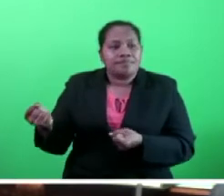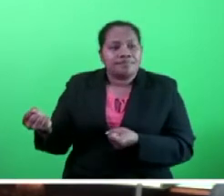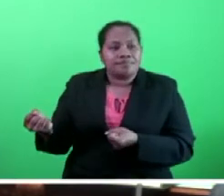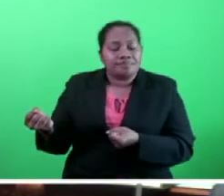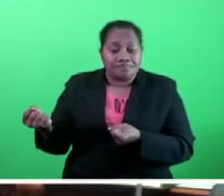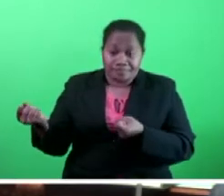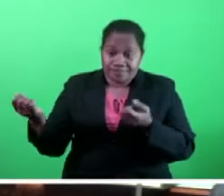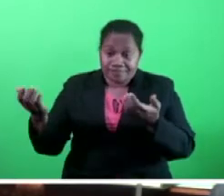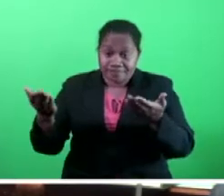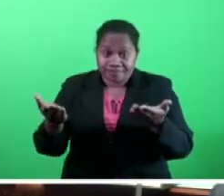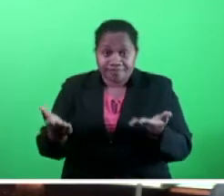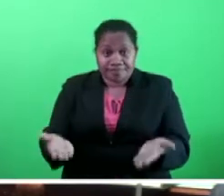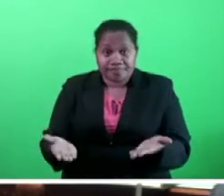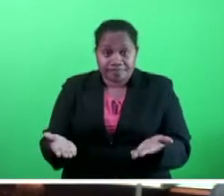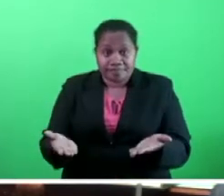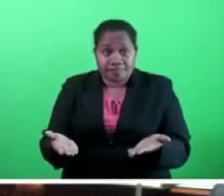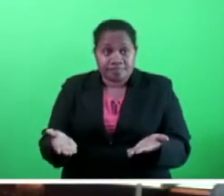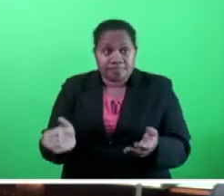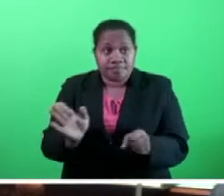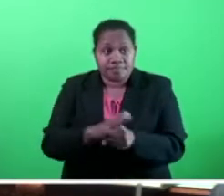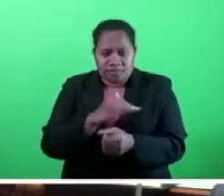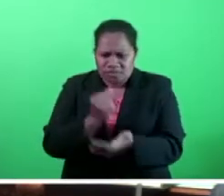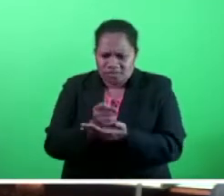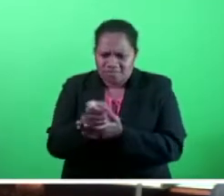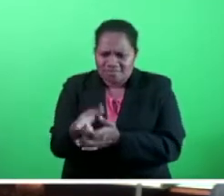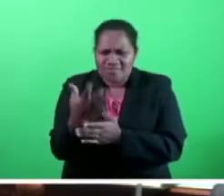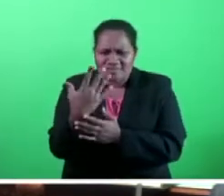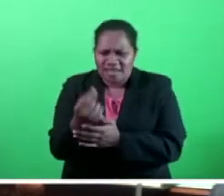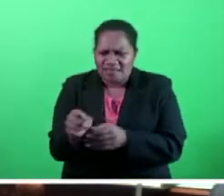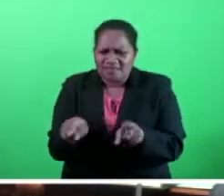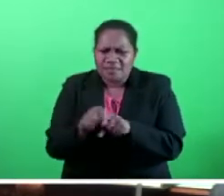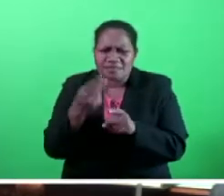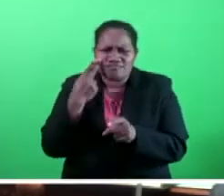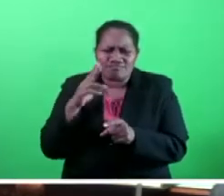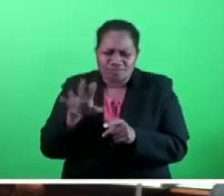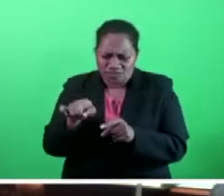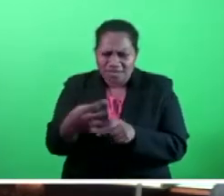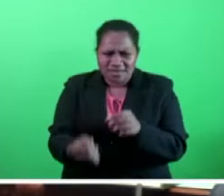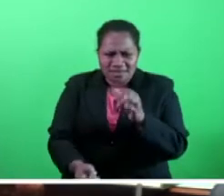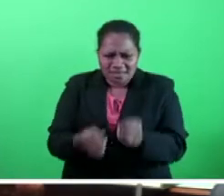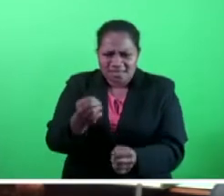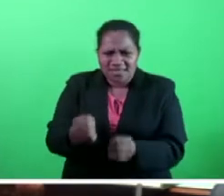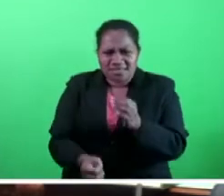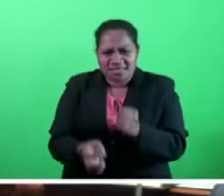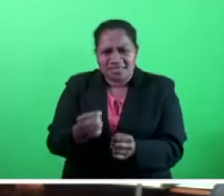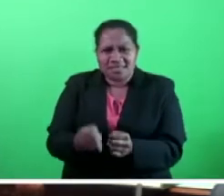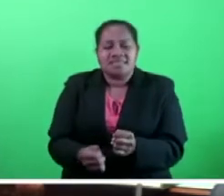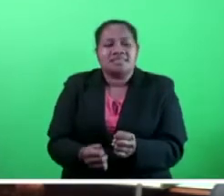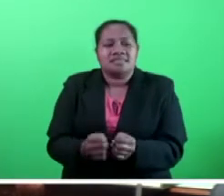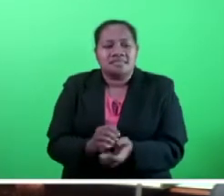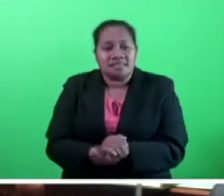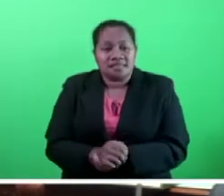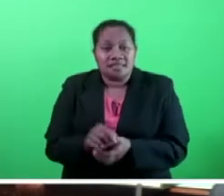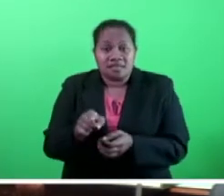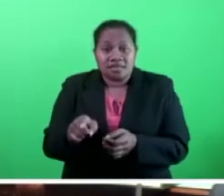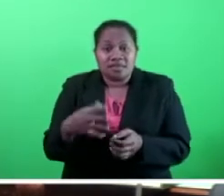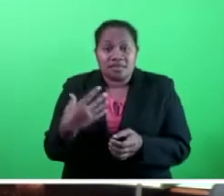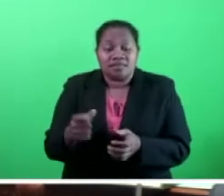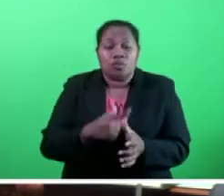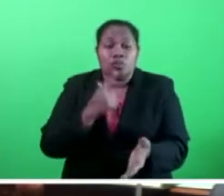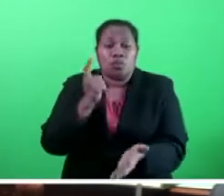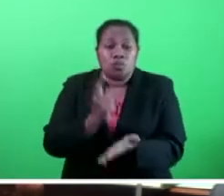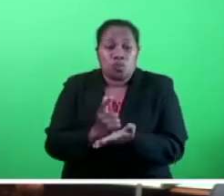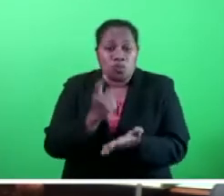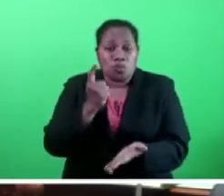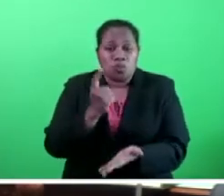to ensure that they maintain genetic purity, which was neglected for some time, and therefore there has been a lot of inbreeding, and they have